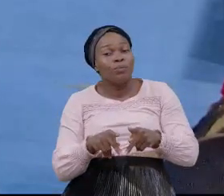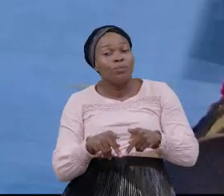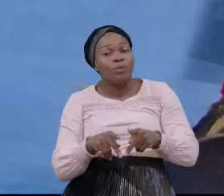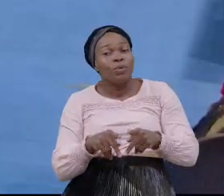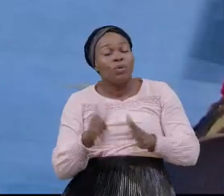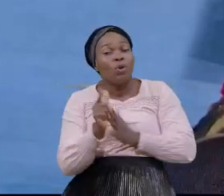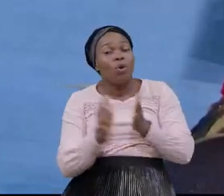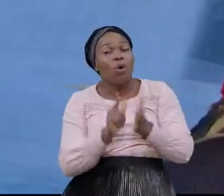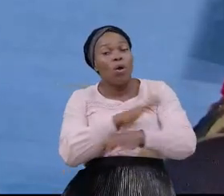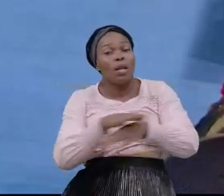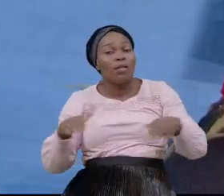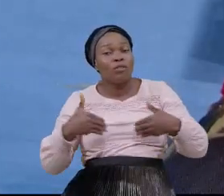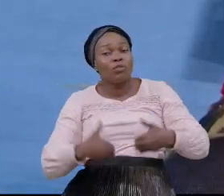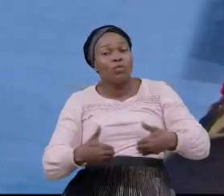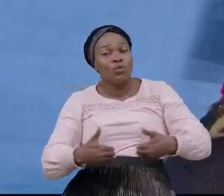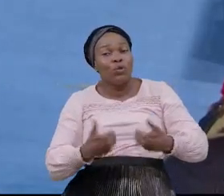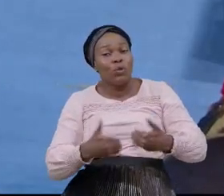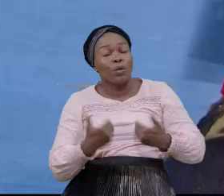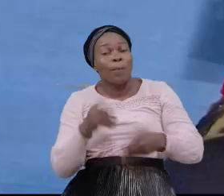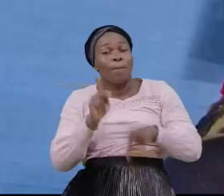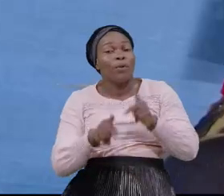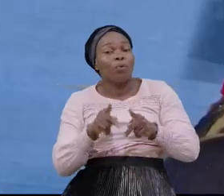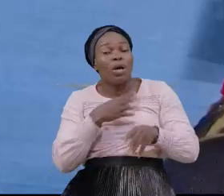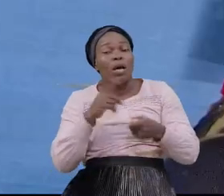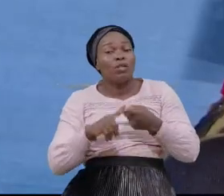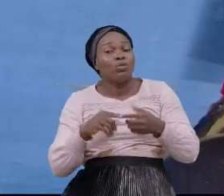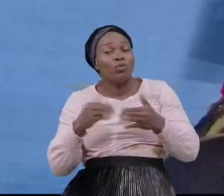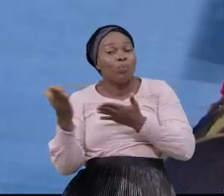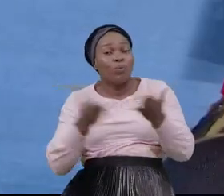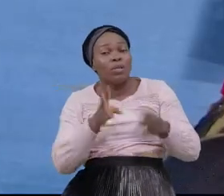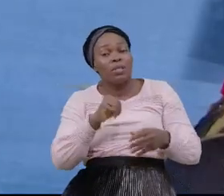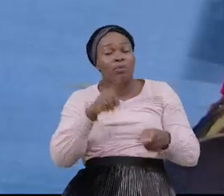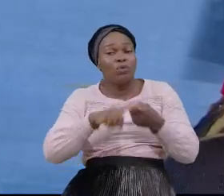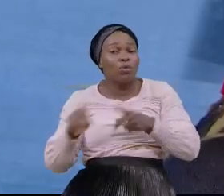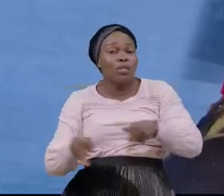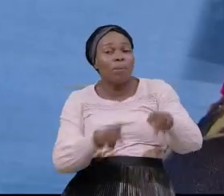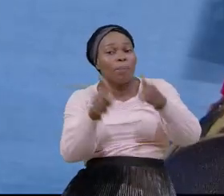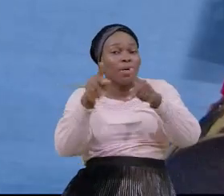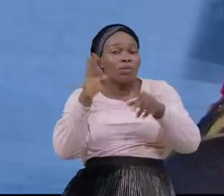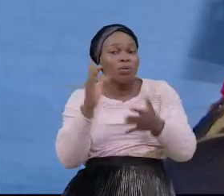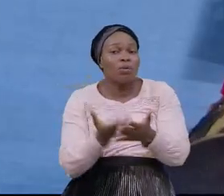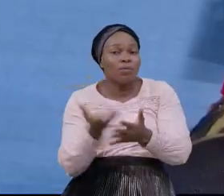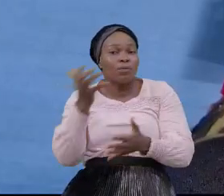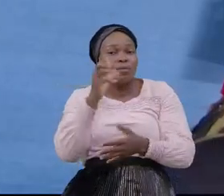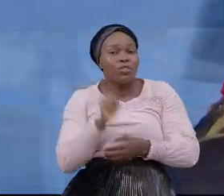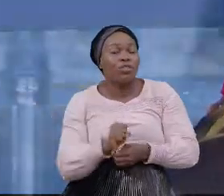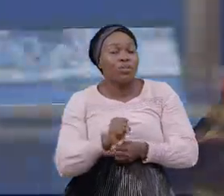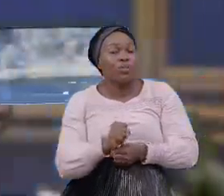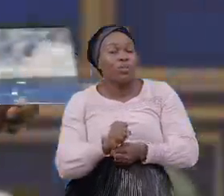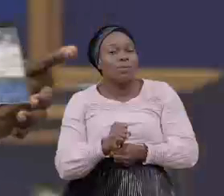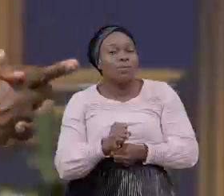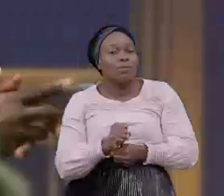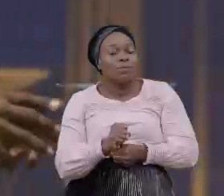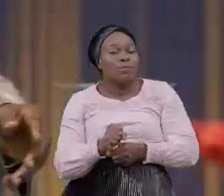people, and bring them to the path of reasoning, rectitude. Move on. Do it.